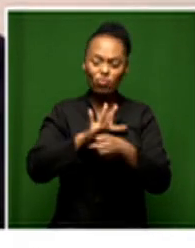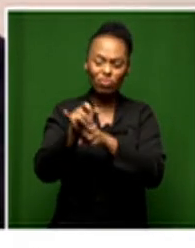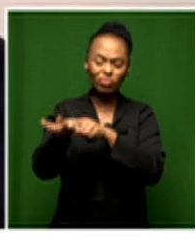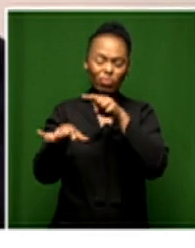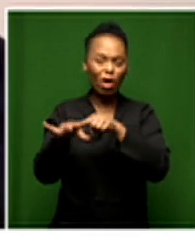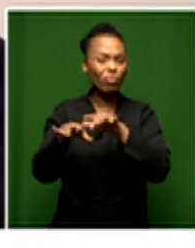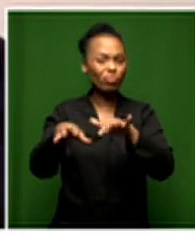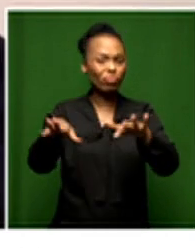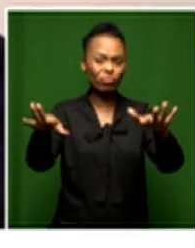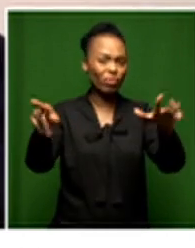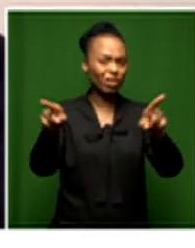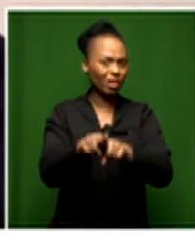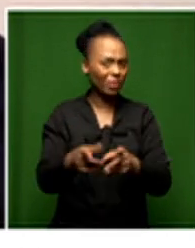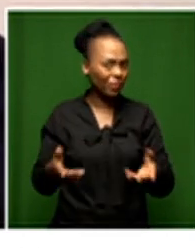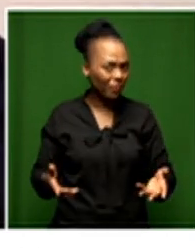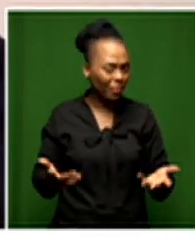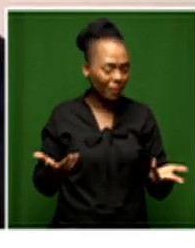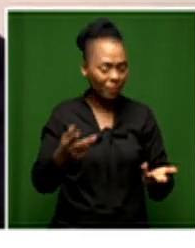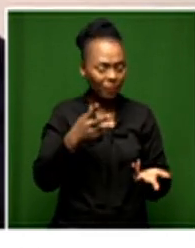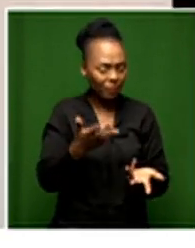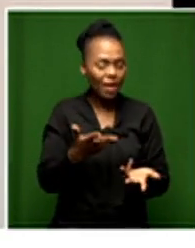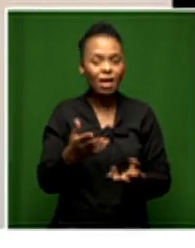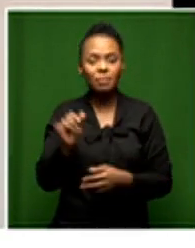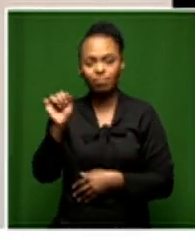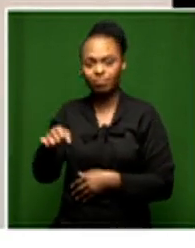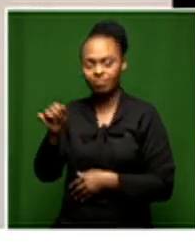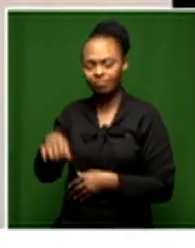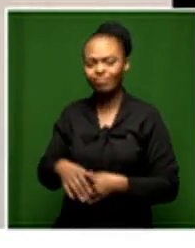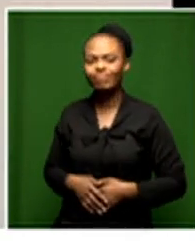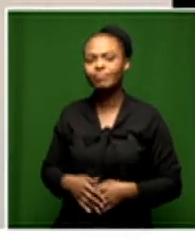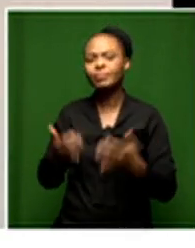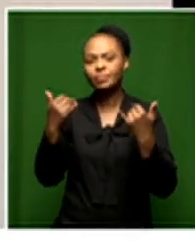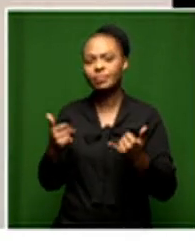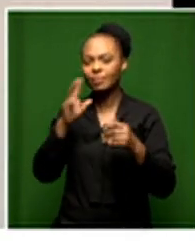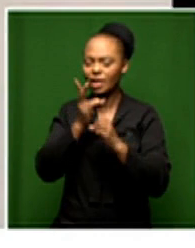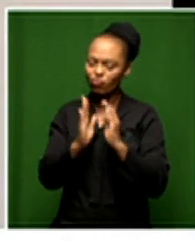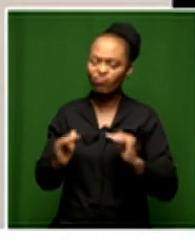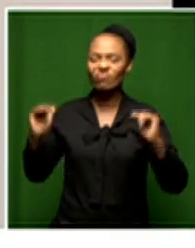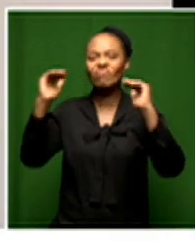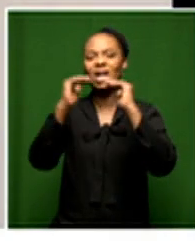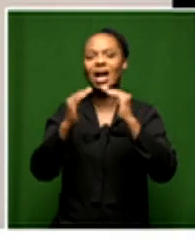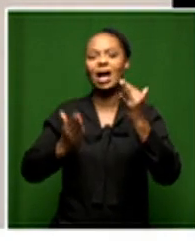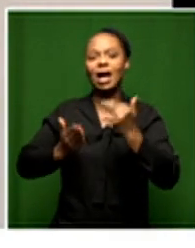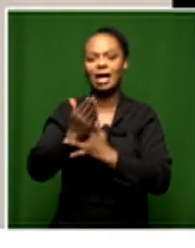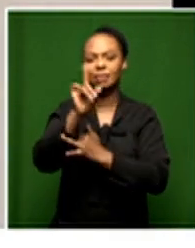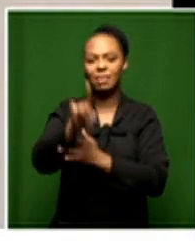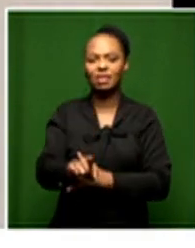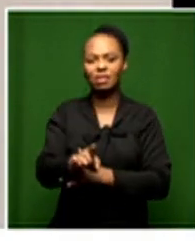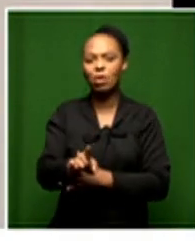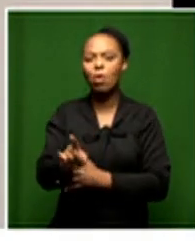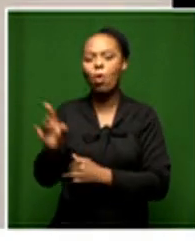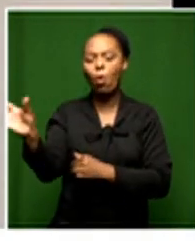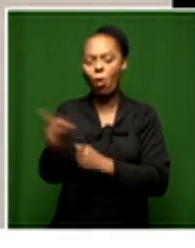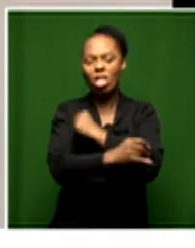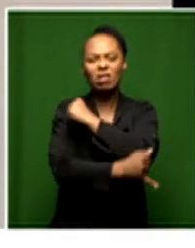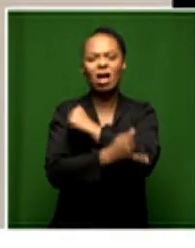Yeah, well, you're absolutely right in terms of the overall objective is to have an equitable access to vaccines for